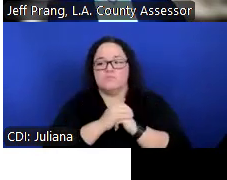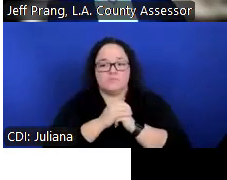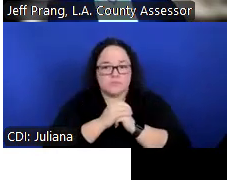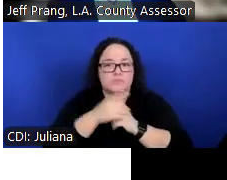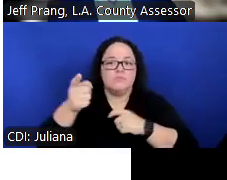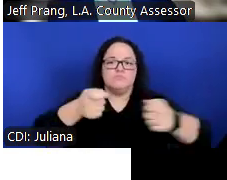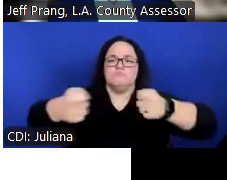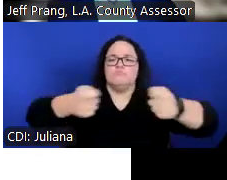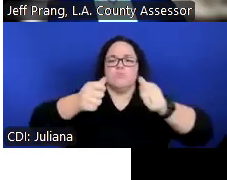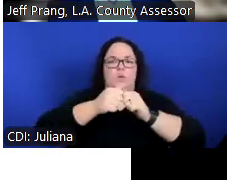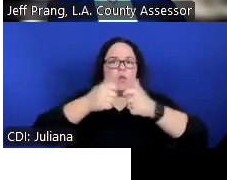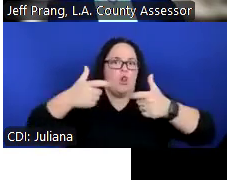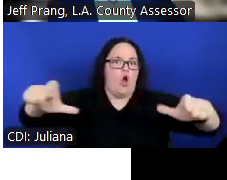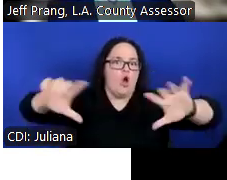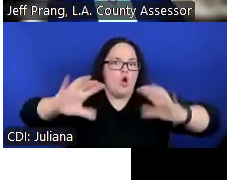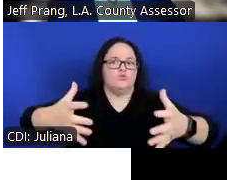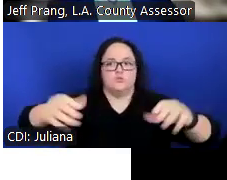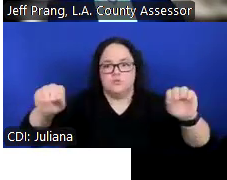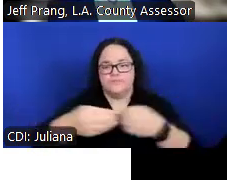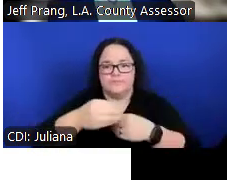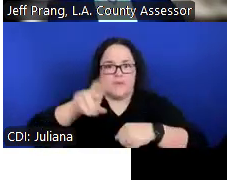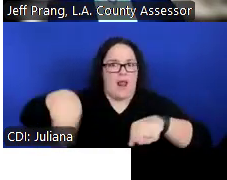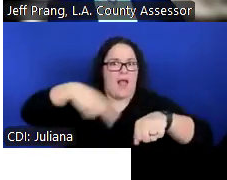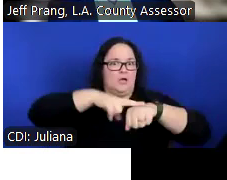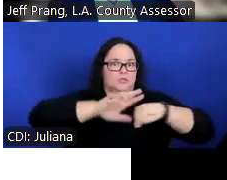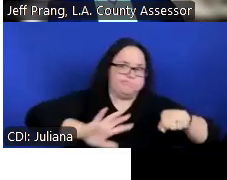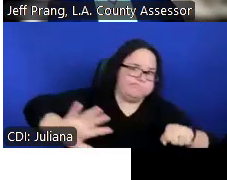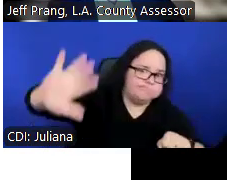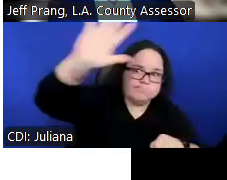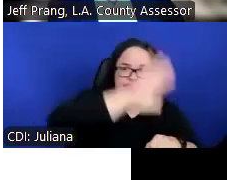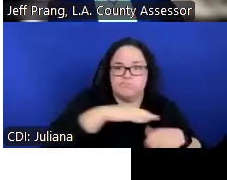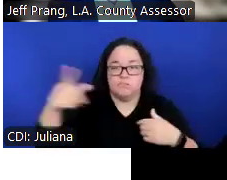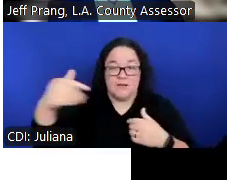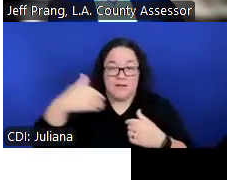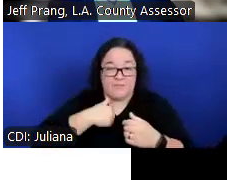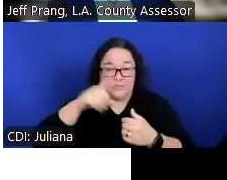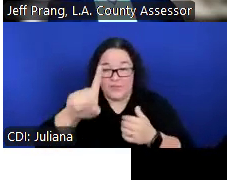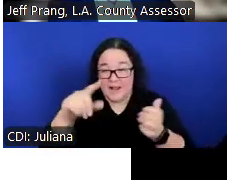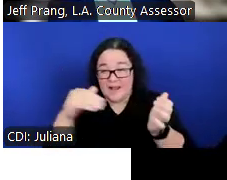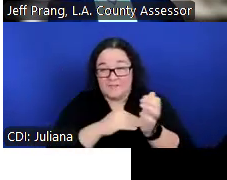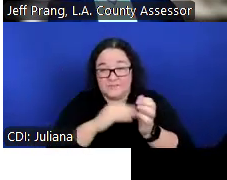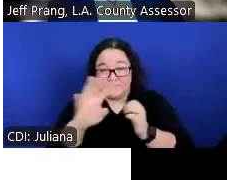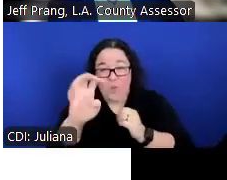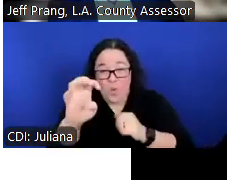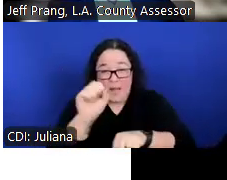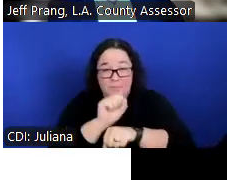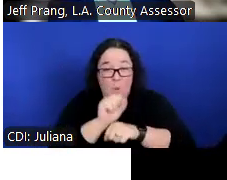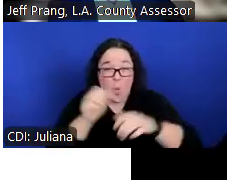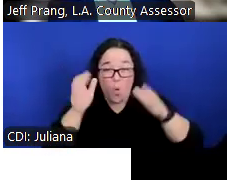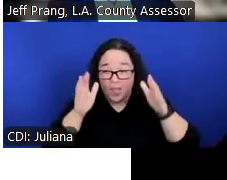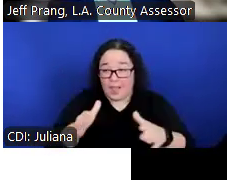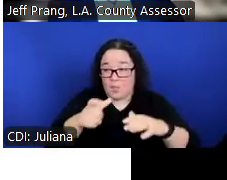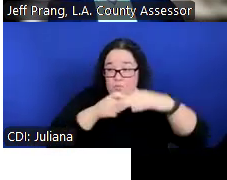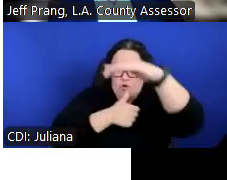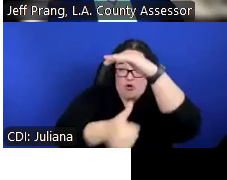joined tonight by his colleagues who will be available for the Q&A, Robert Azazaki, Assistant Chief Constituency Services, and Frank